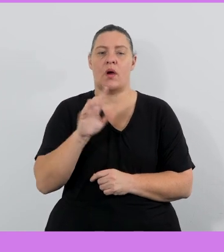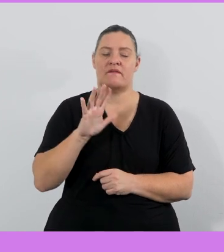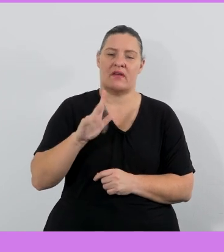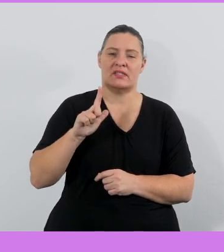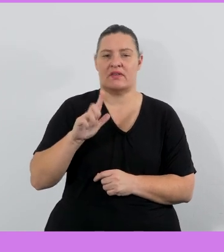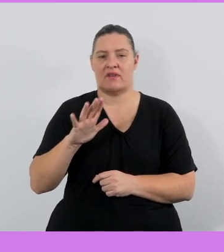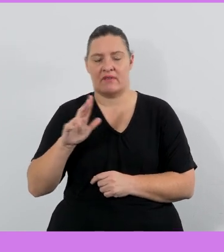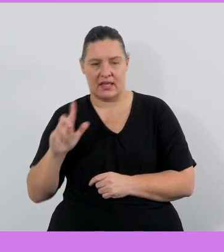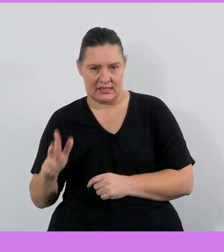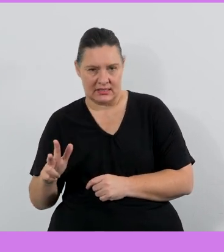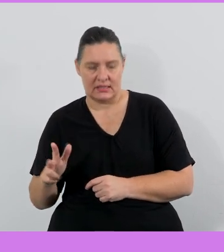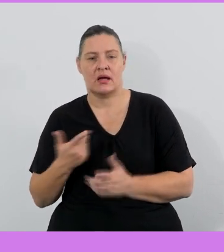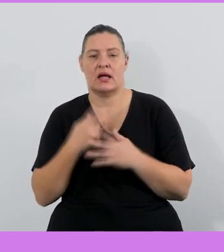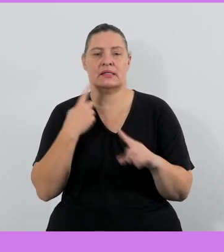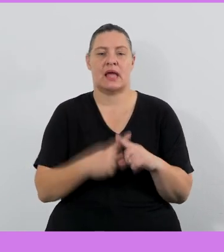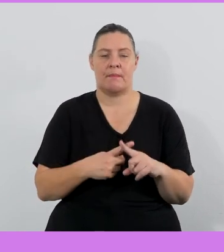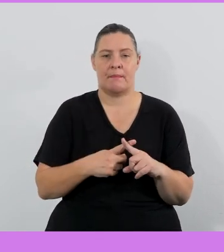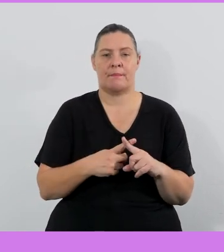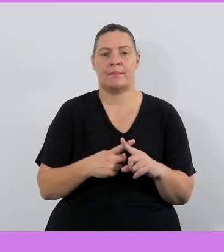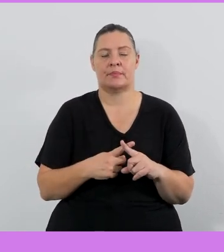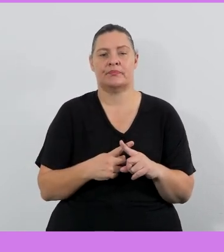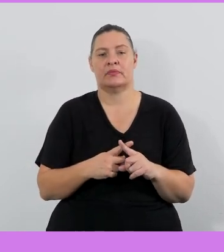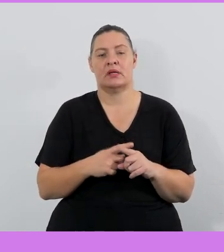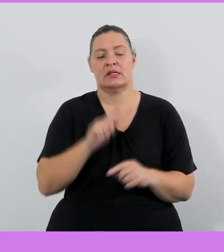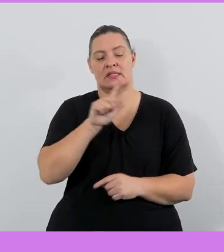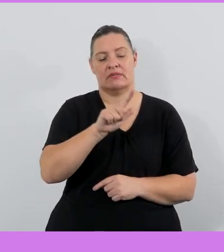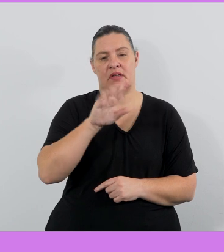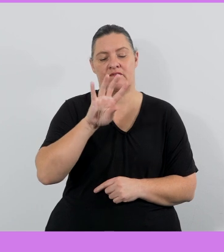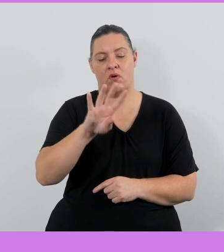0.0235157758, and I multiply that by